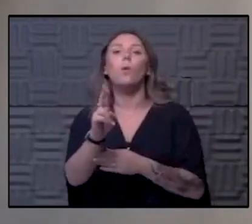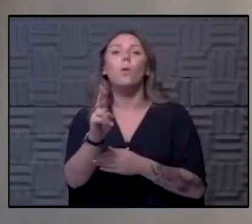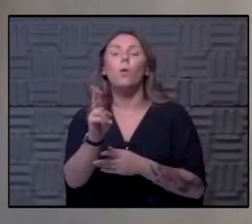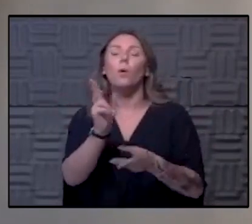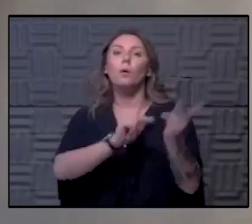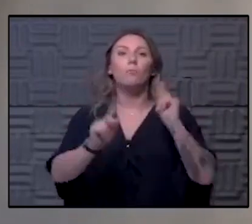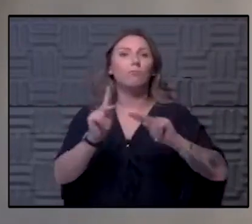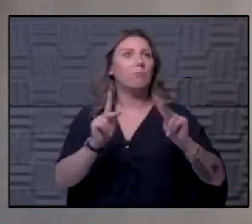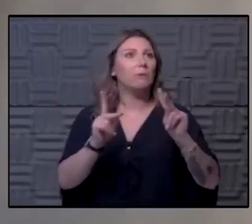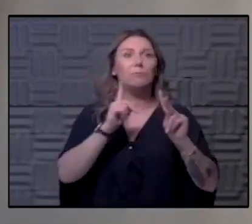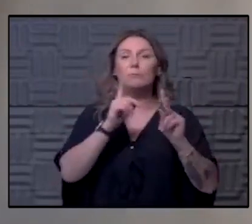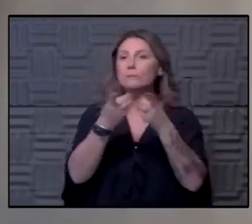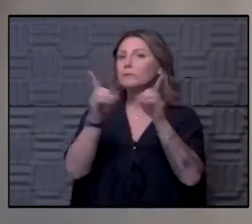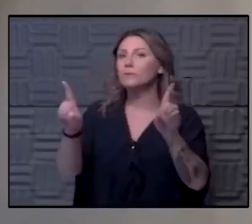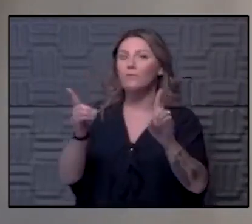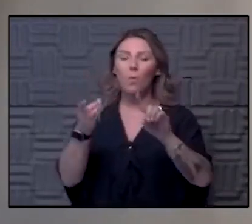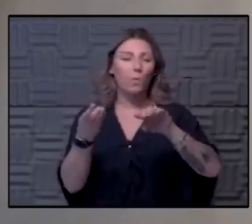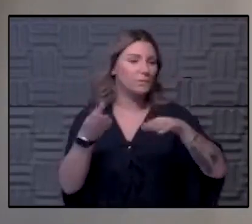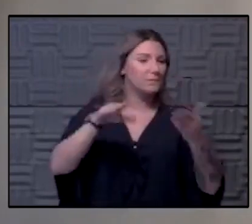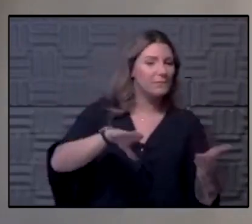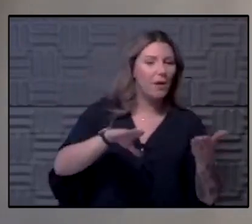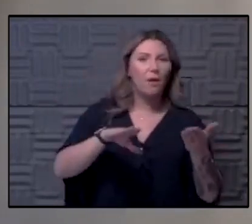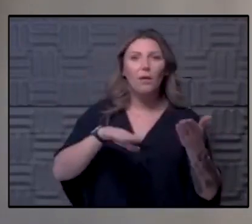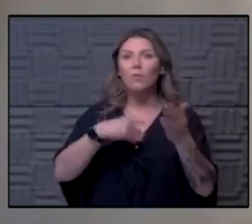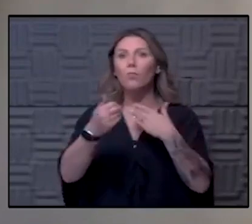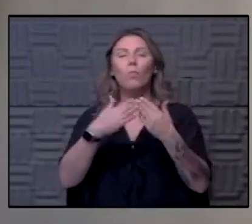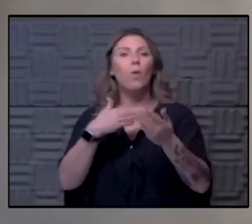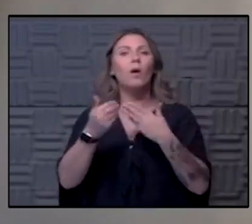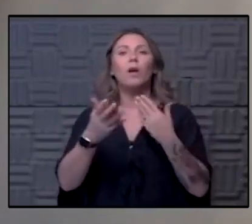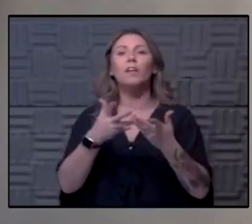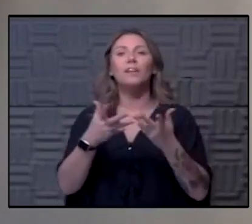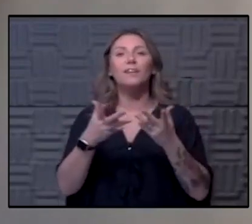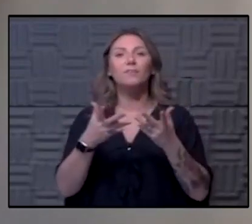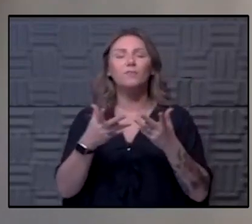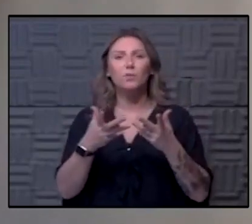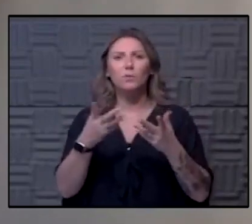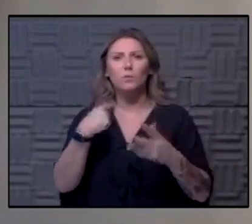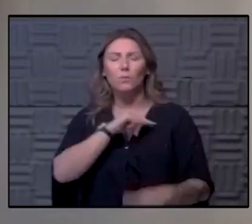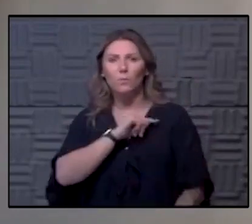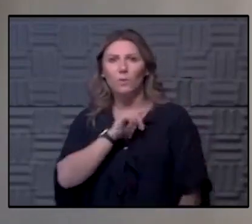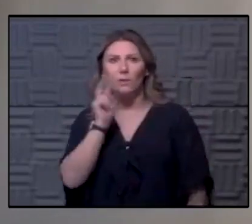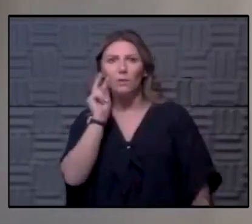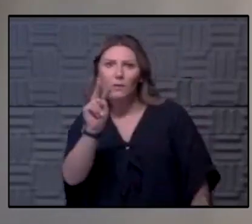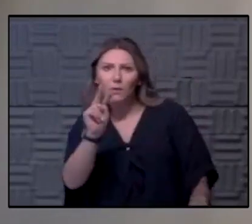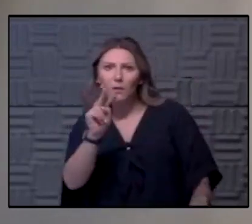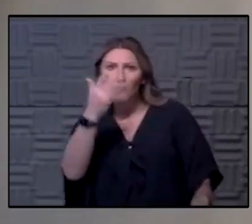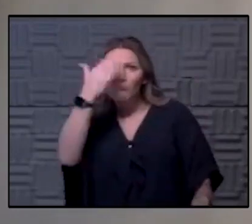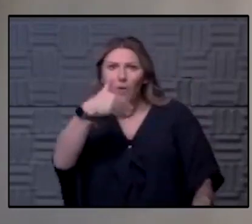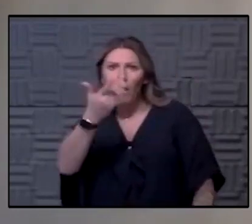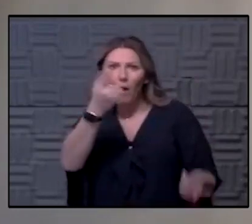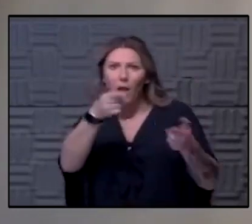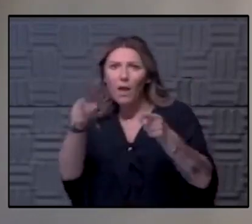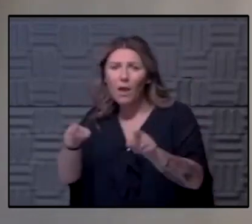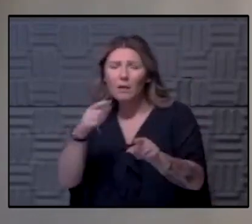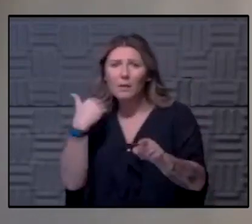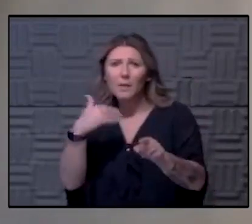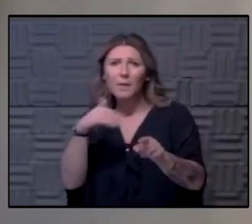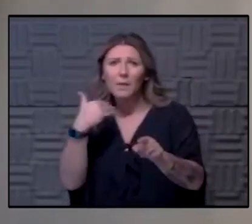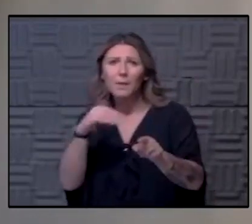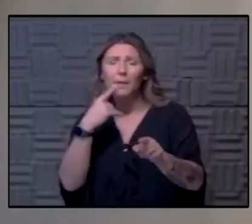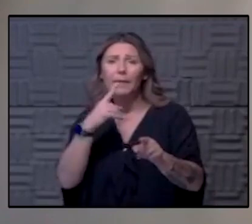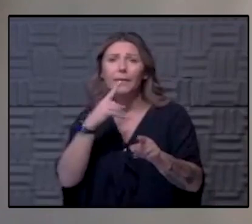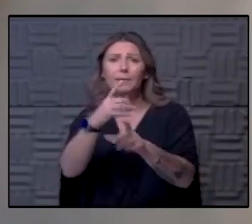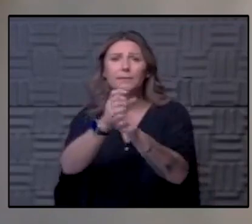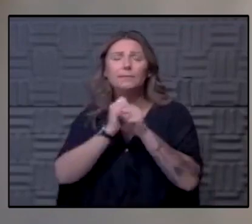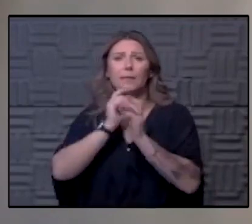whether that be divorce, death, all these things that we have watched in front of us, I think it's going to take a while before